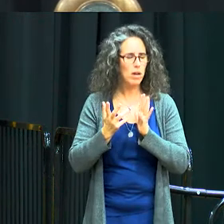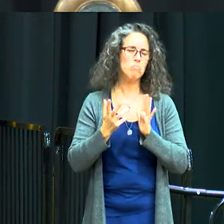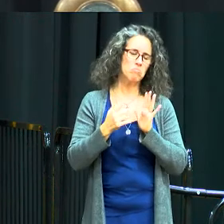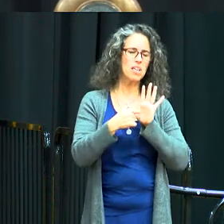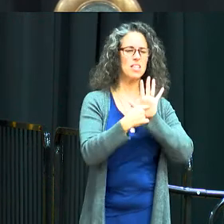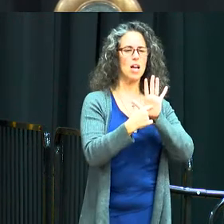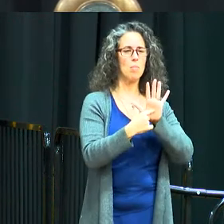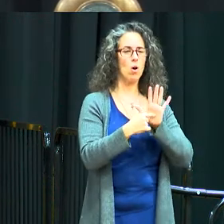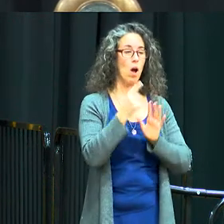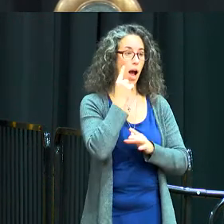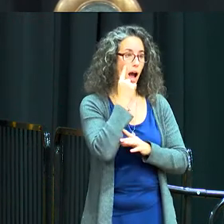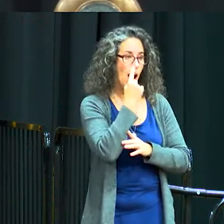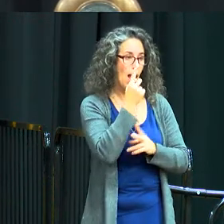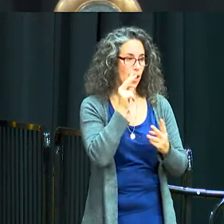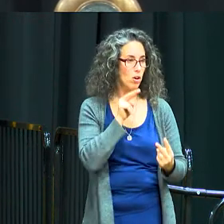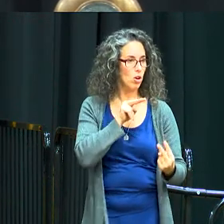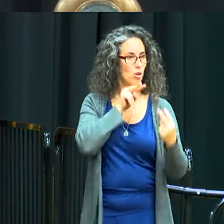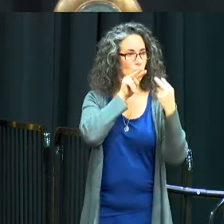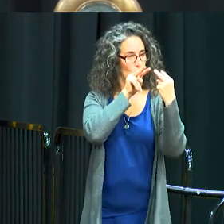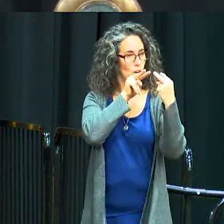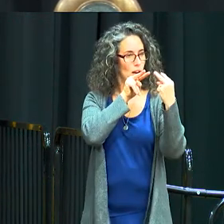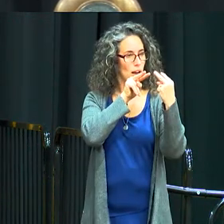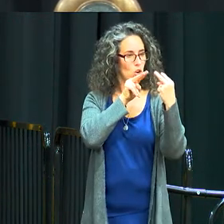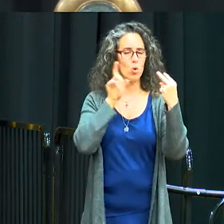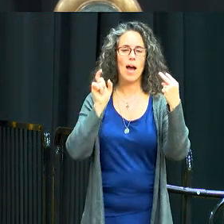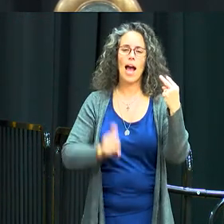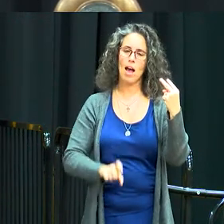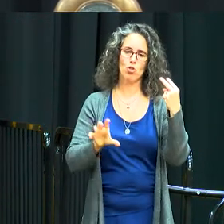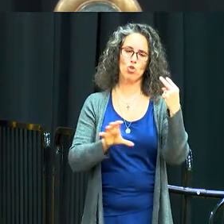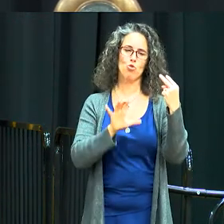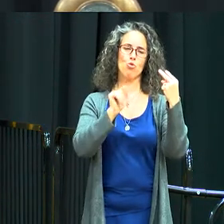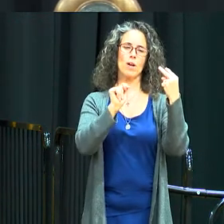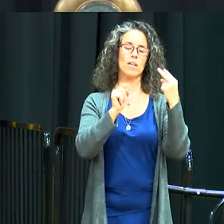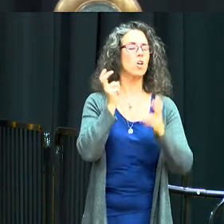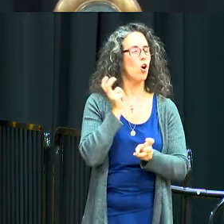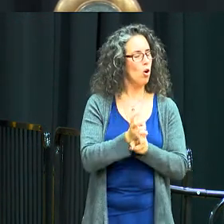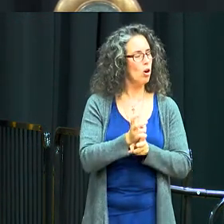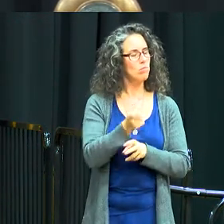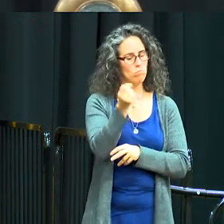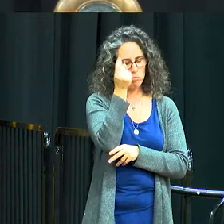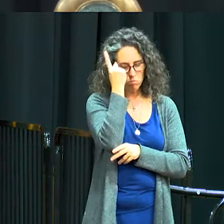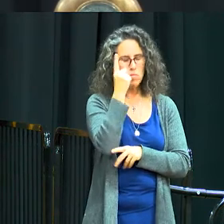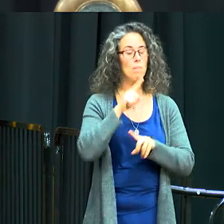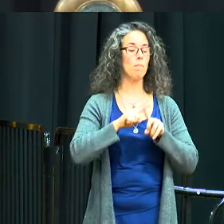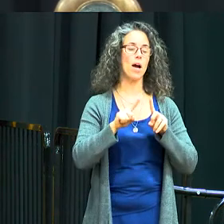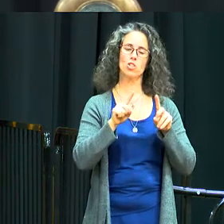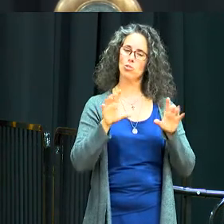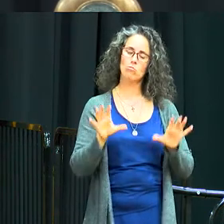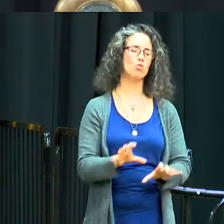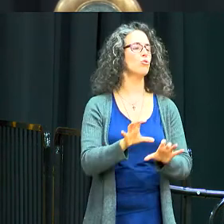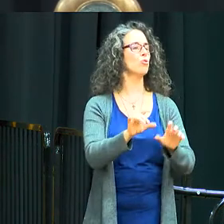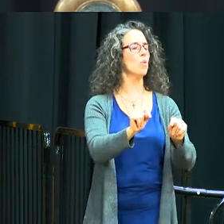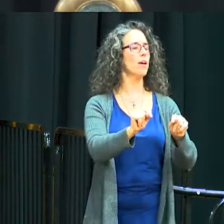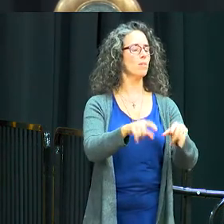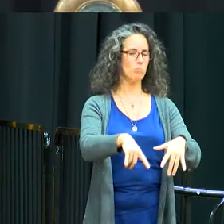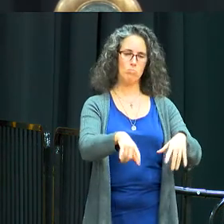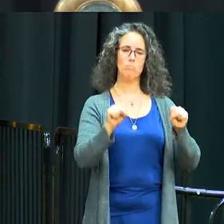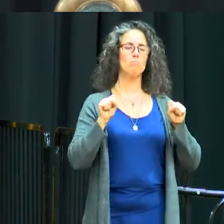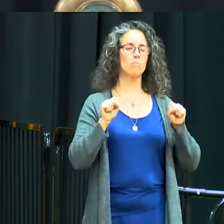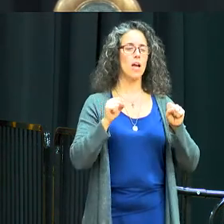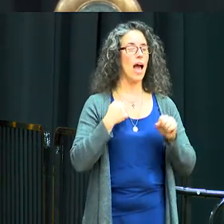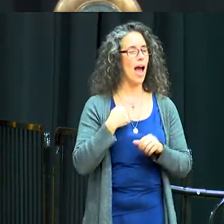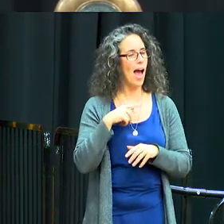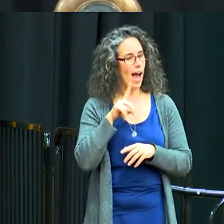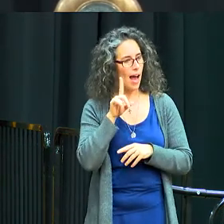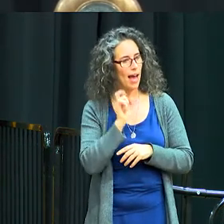mentor people and say, you have to make eye contact. It's hard, but just do it. So that's the kind of mentoring advice that you should ask them